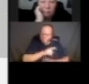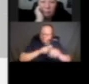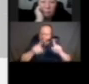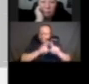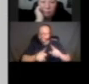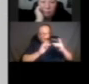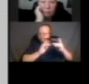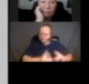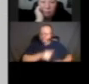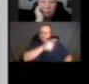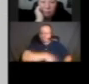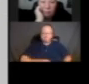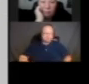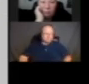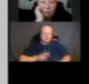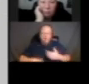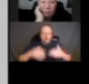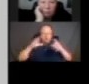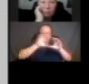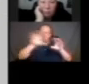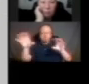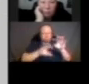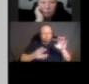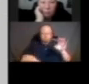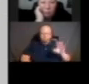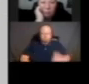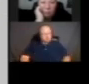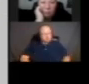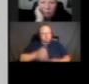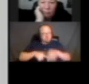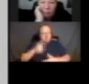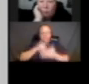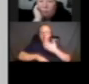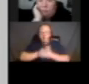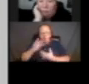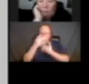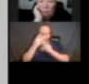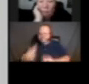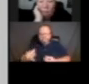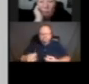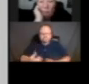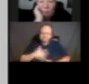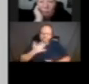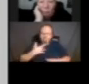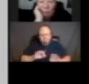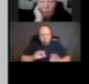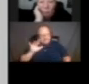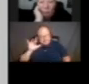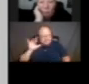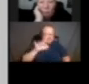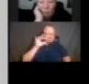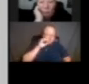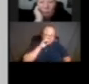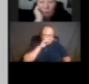And again, they're all broken down by topics. So depending on what's of interest, you know, feel free to tap into that.